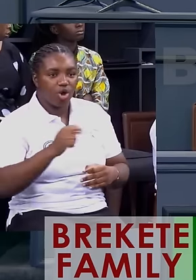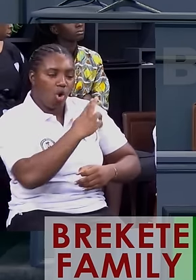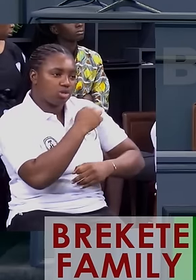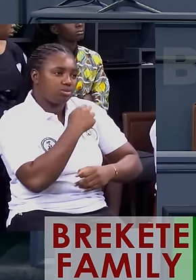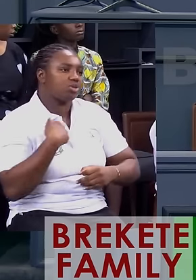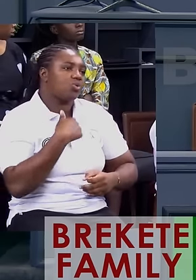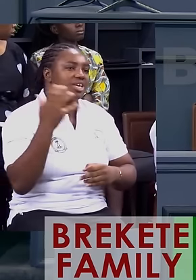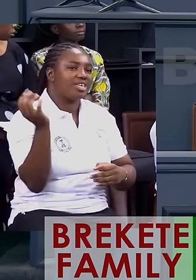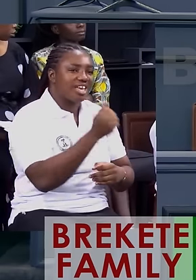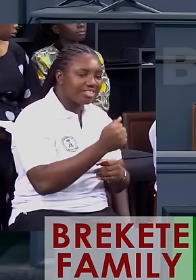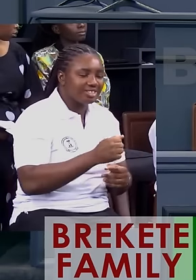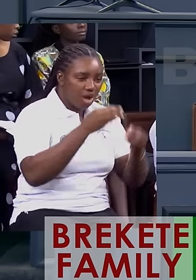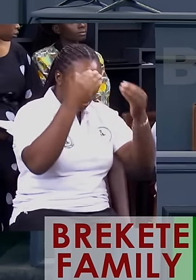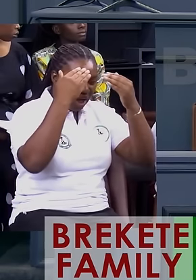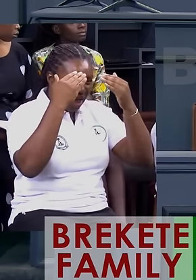Yeah, haba.